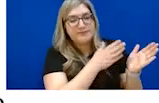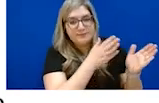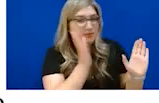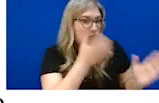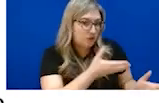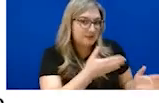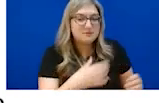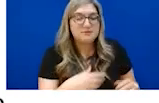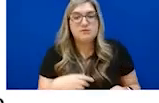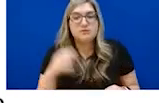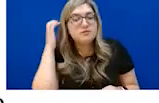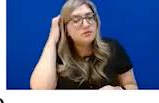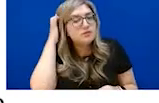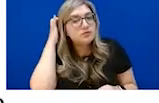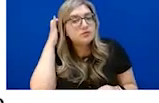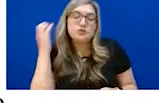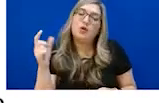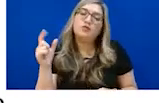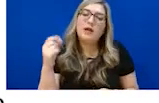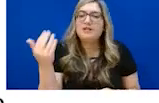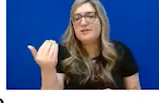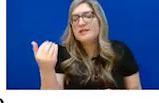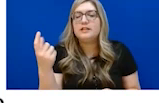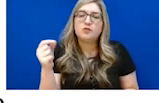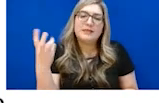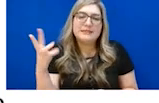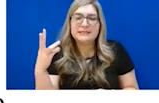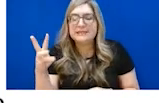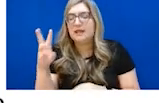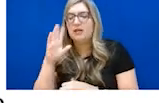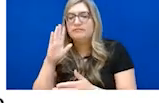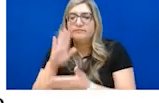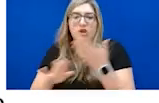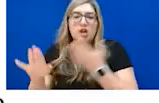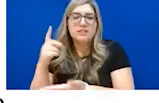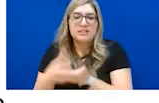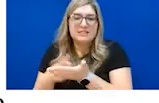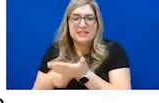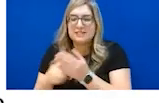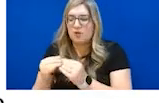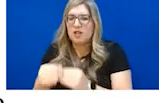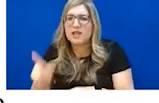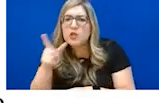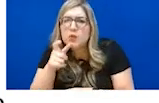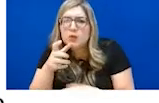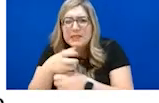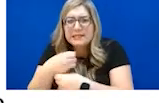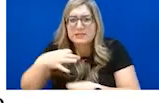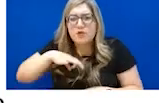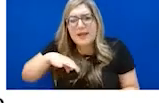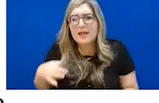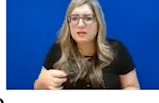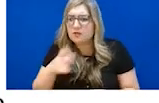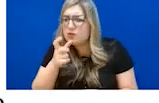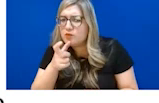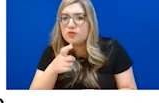colleges way back in 2015, 2016. And the little colleges were very much